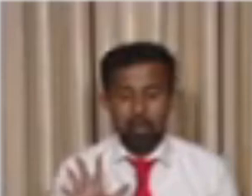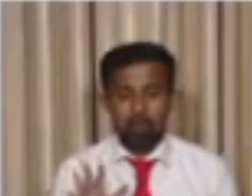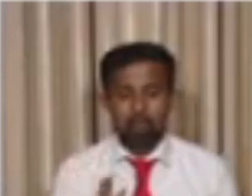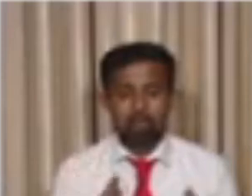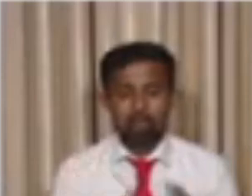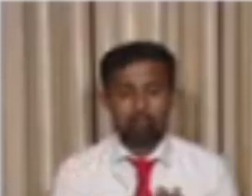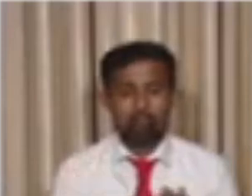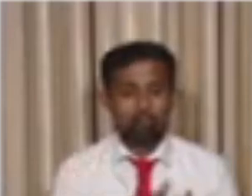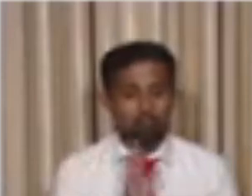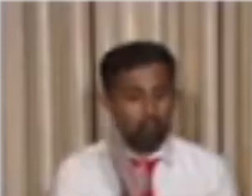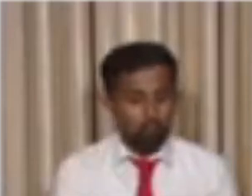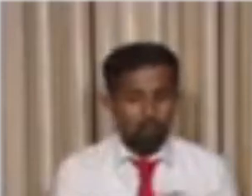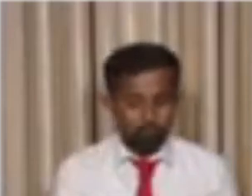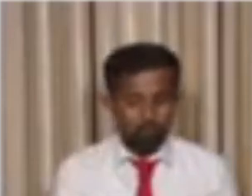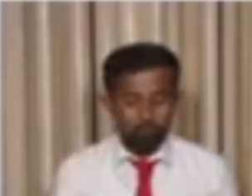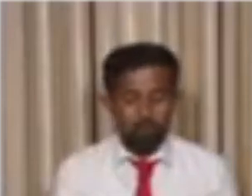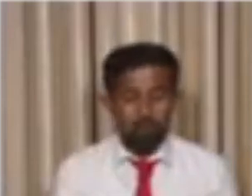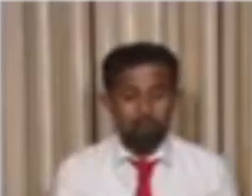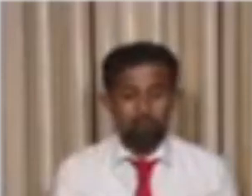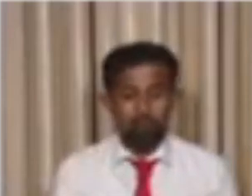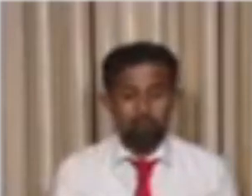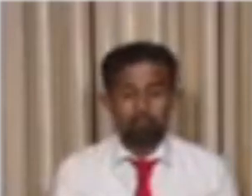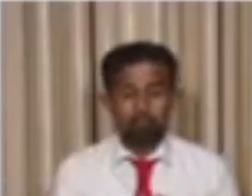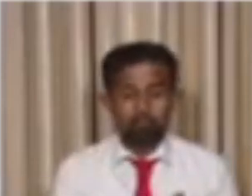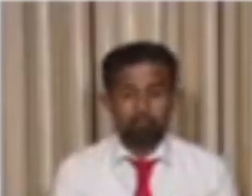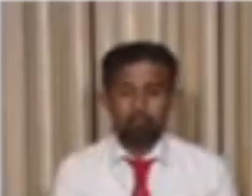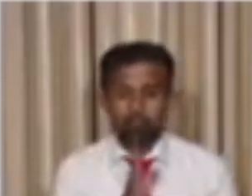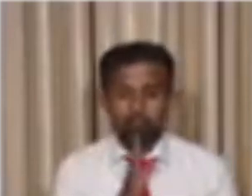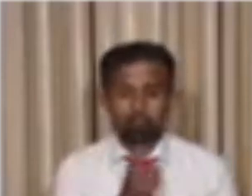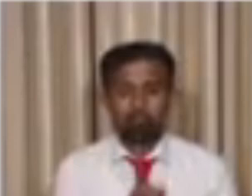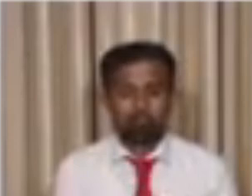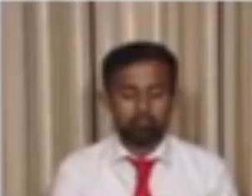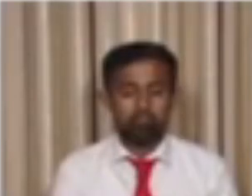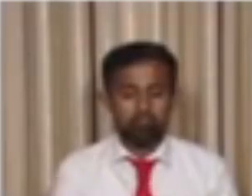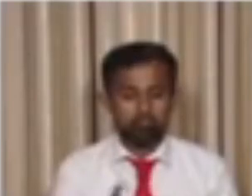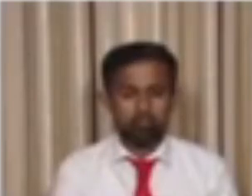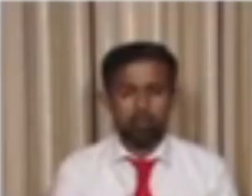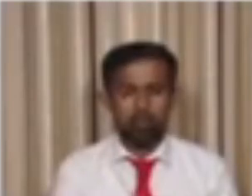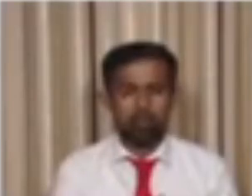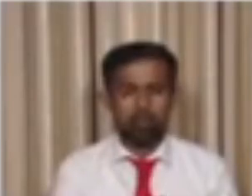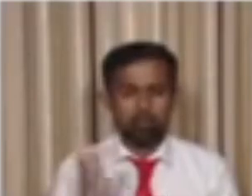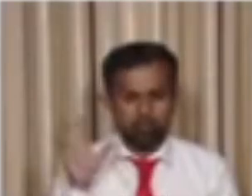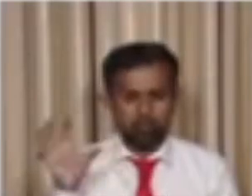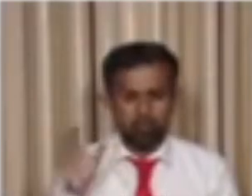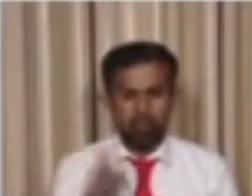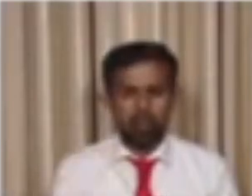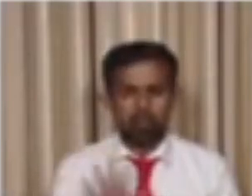5 years, then you are entitled to apply for citizenship, and unless you get disqualified